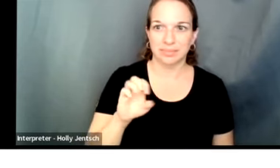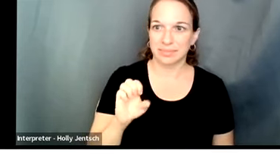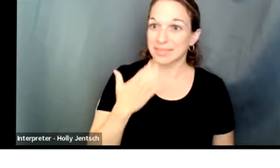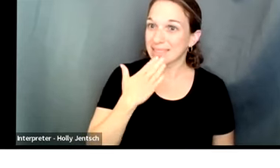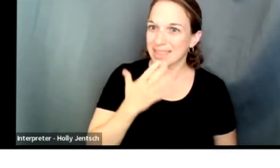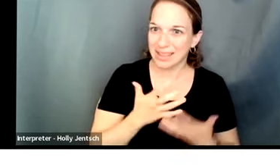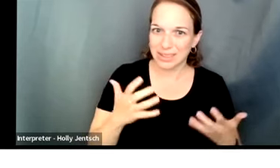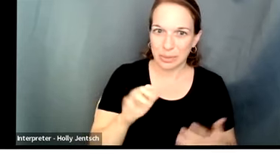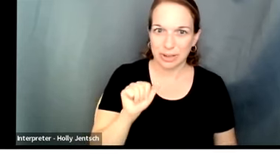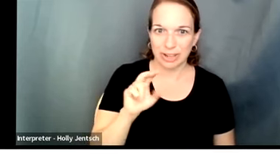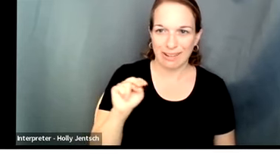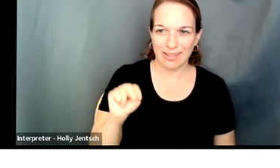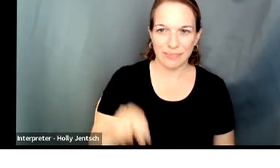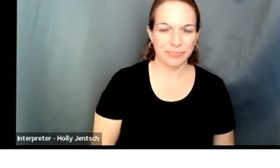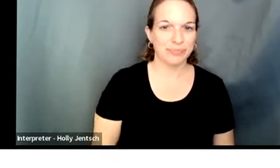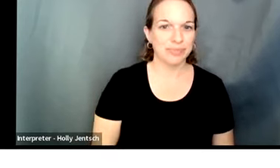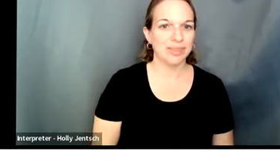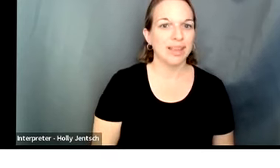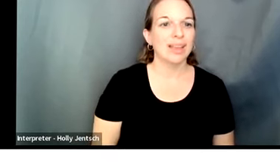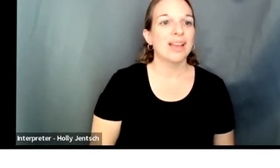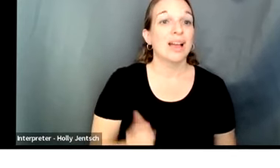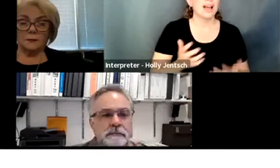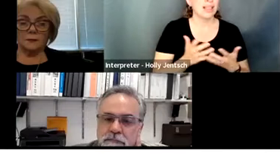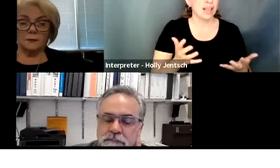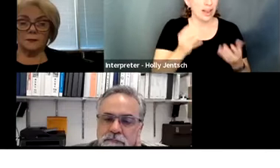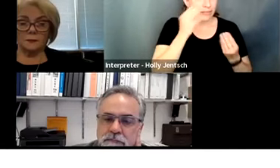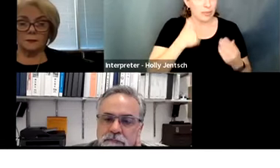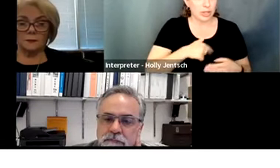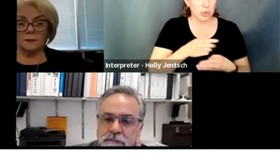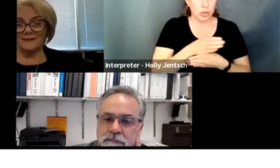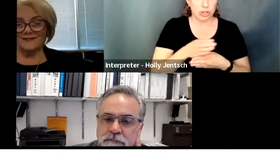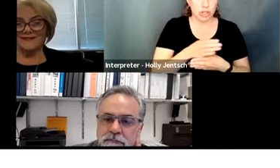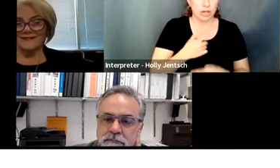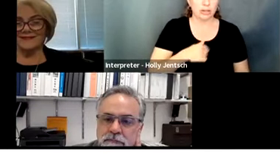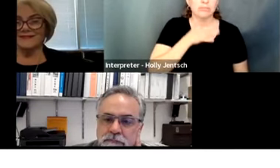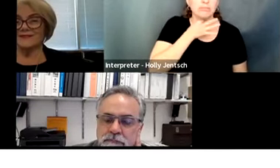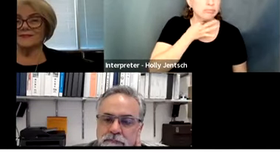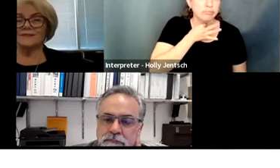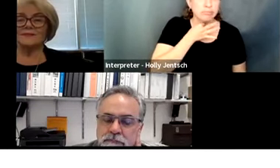So lots of information that we're sharing with you here, and you're probably wondering, where do we go from here and